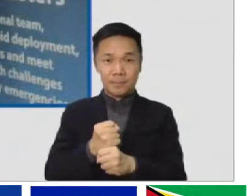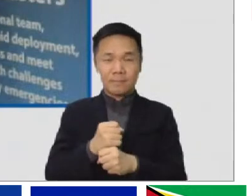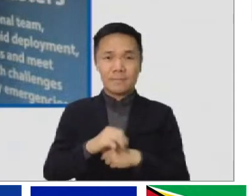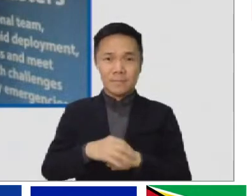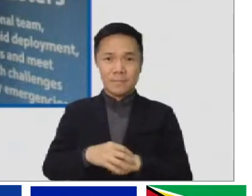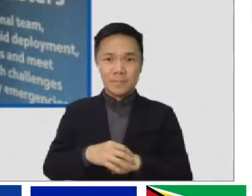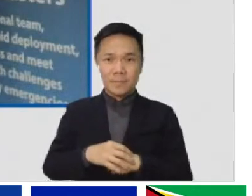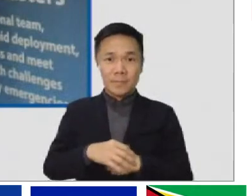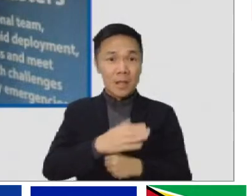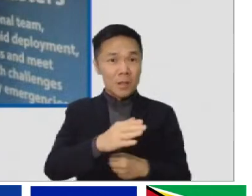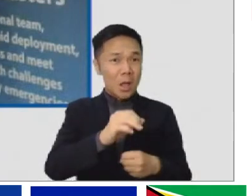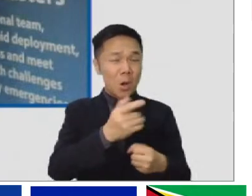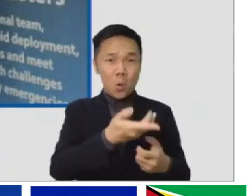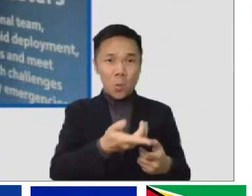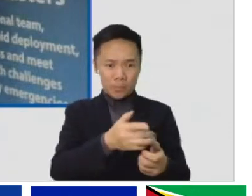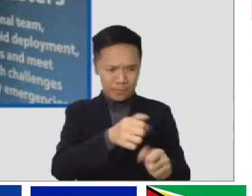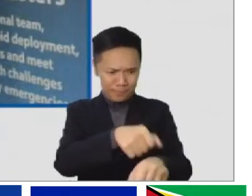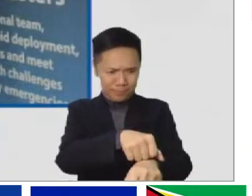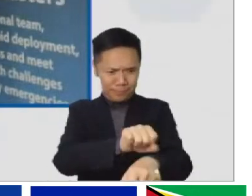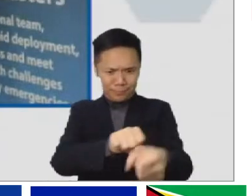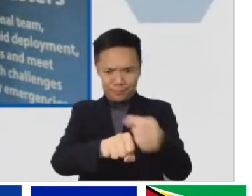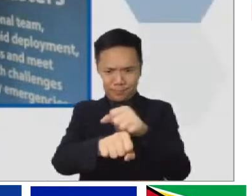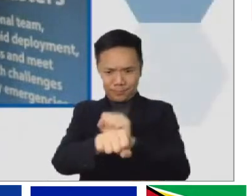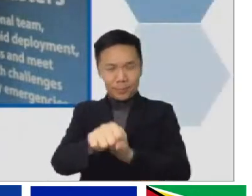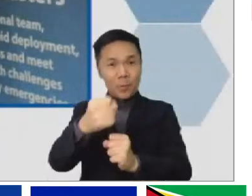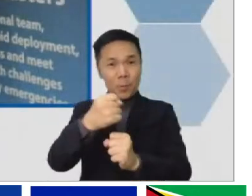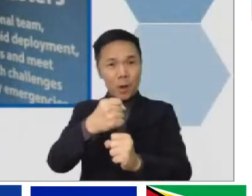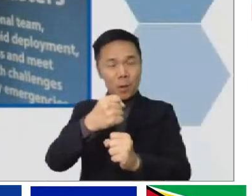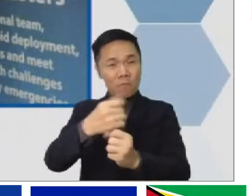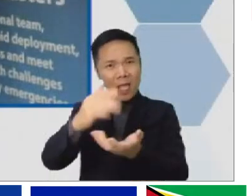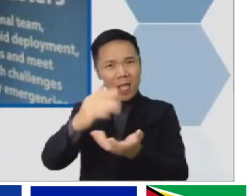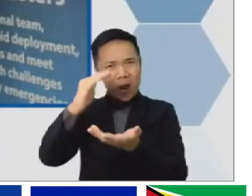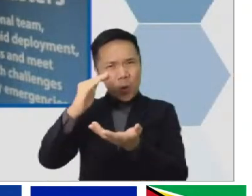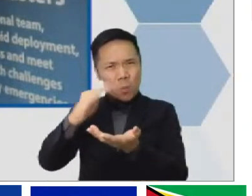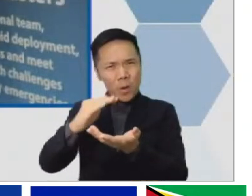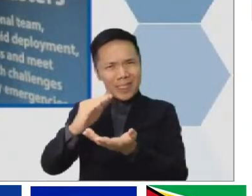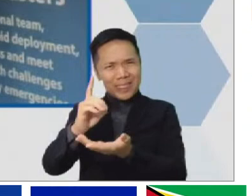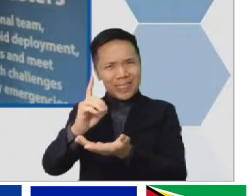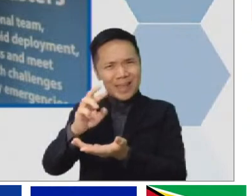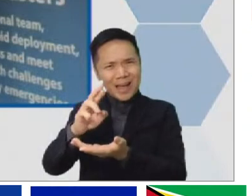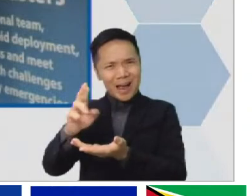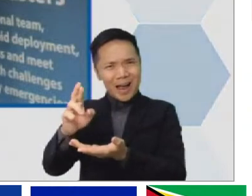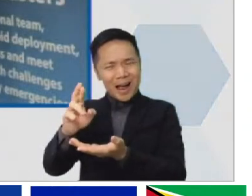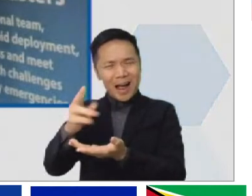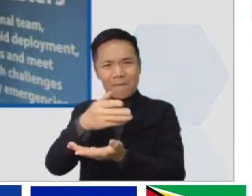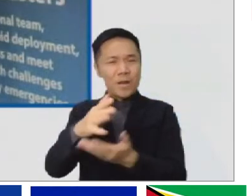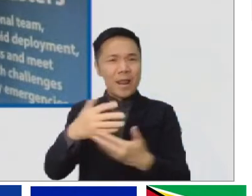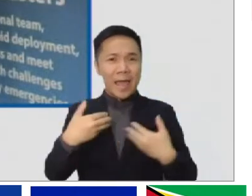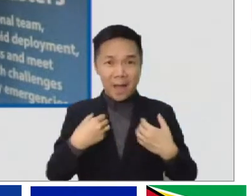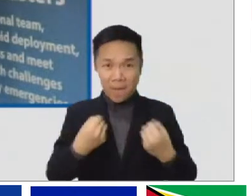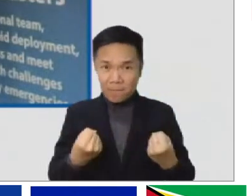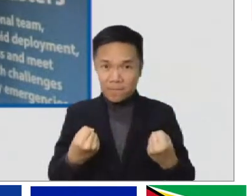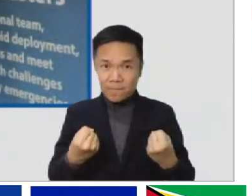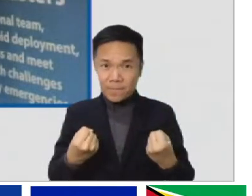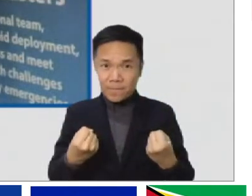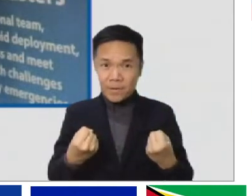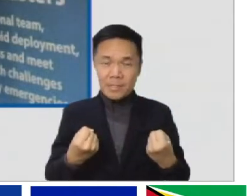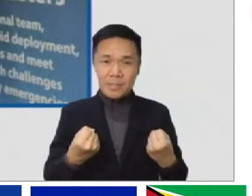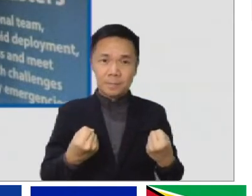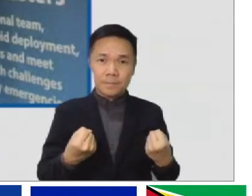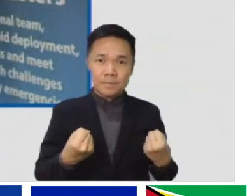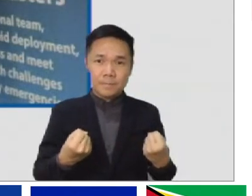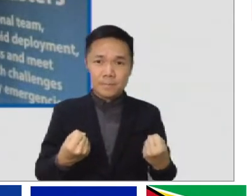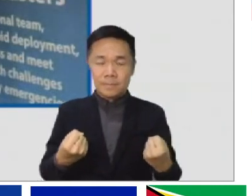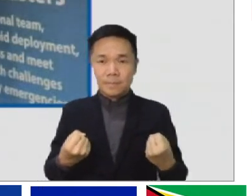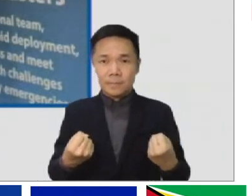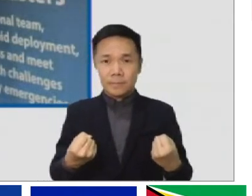risk, particularly the risks that are originated in the health sector, are an intergovernmental issue.